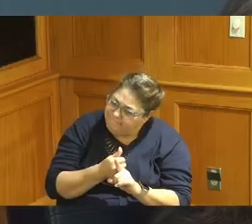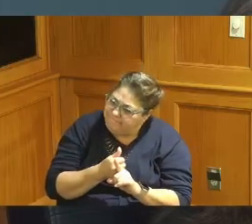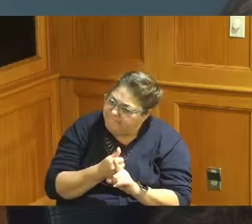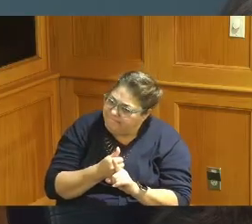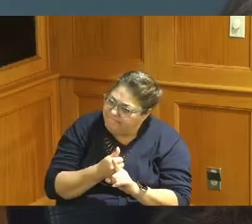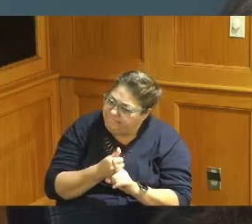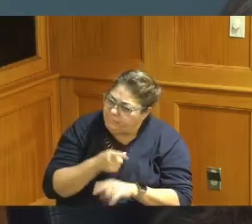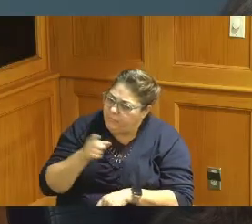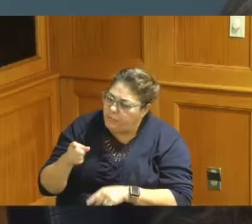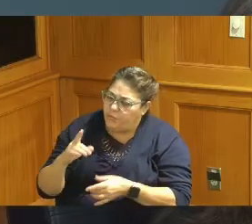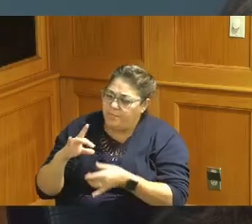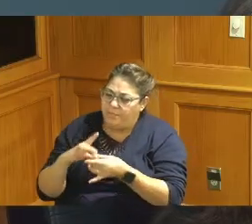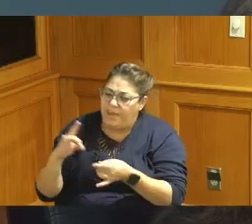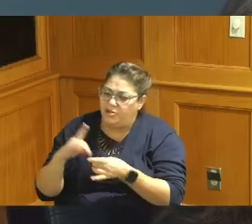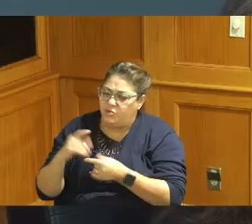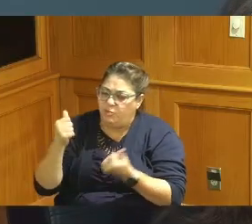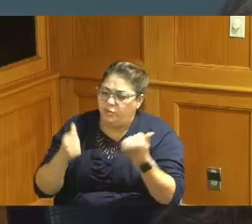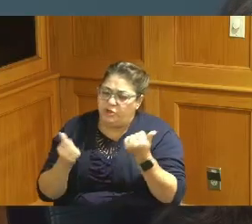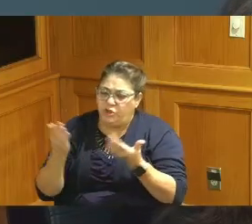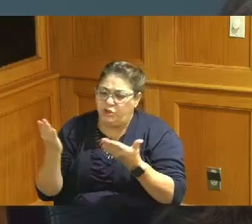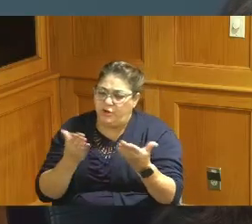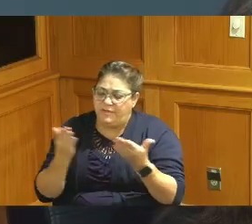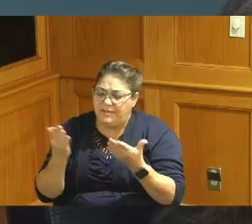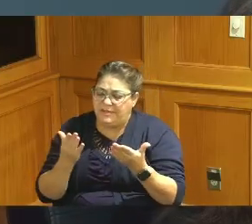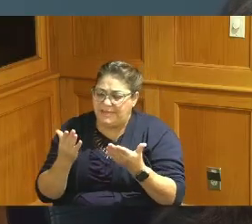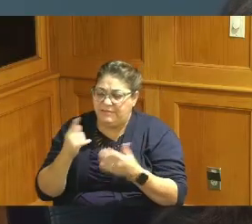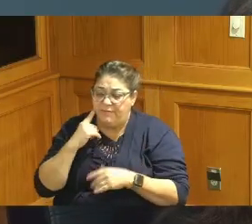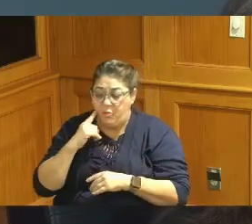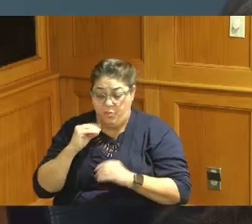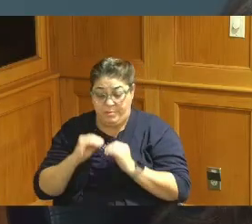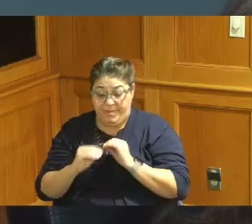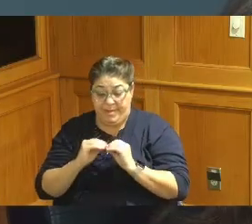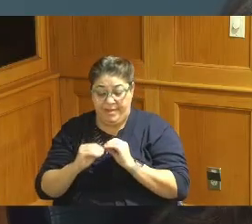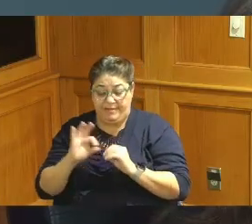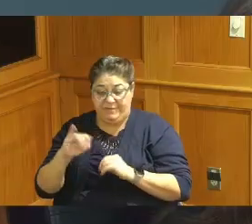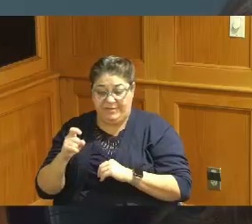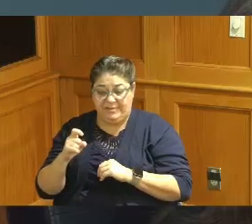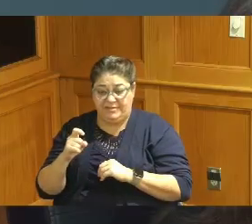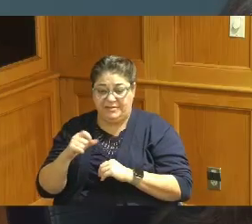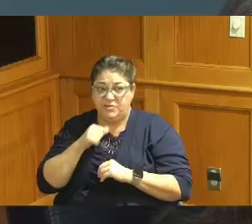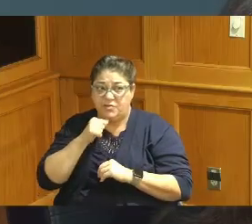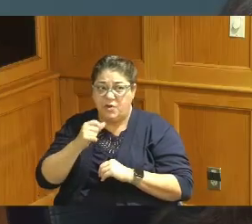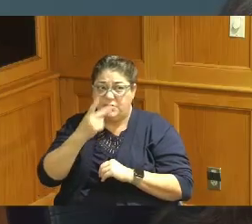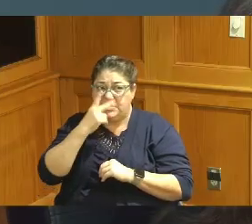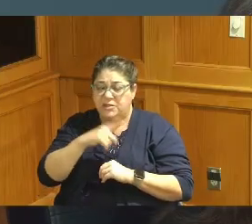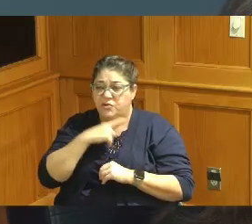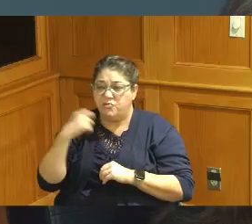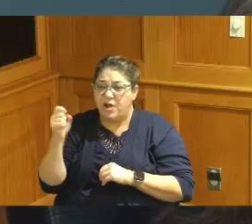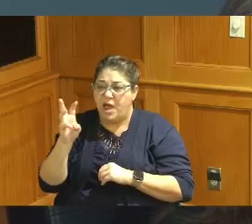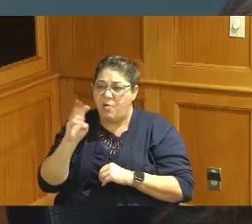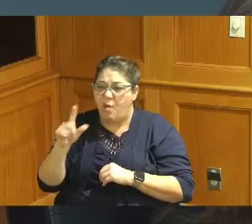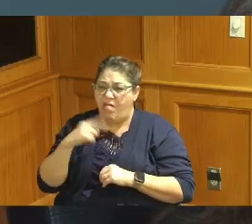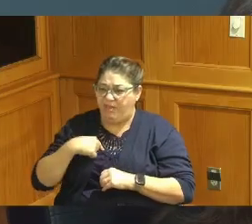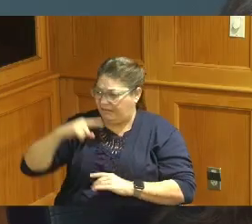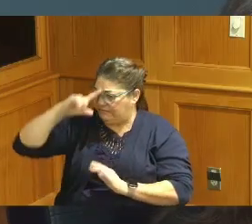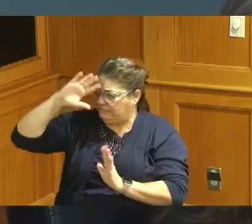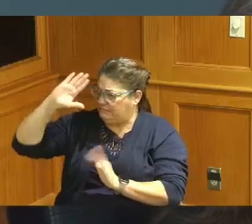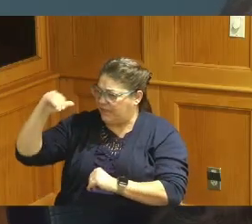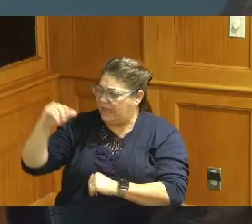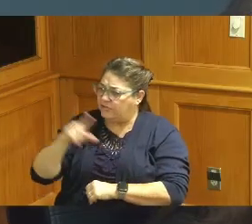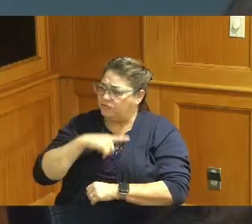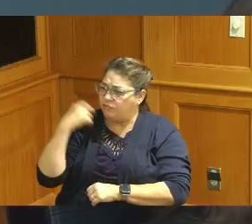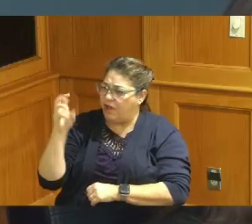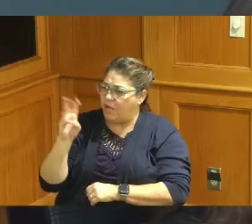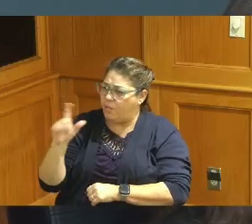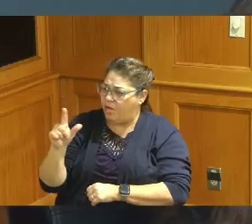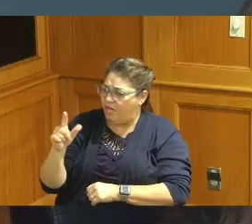the services that have been provided, the repairs, I didn't see any drywall, and I'm just assuming you